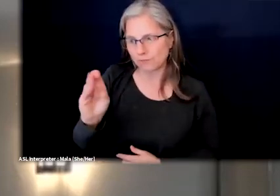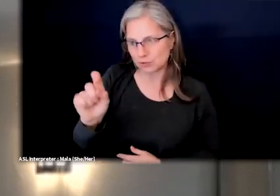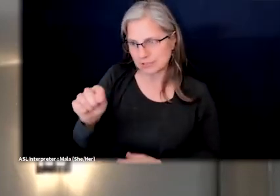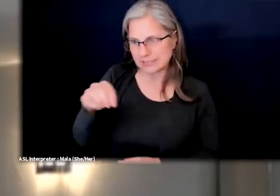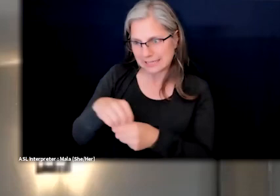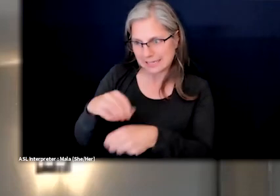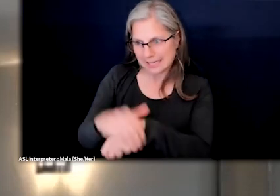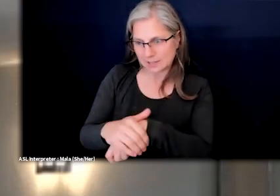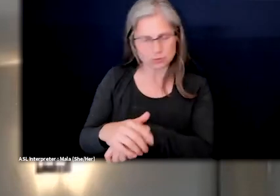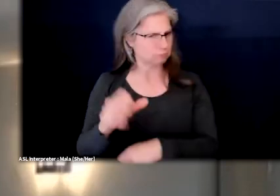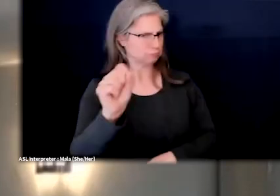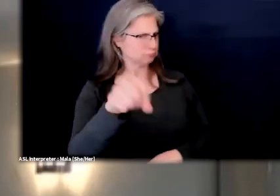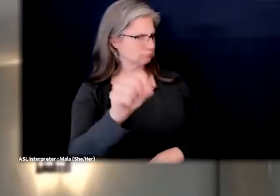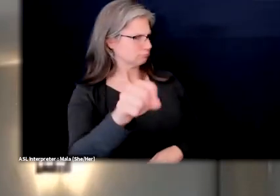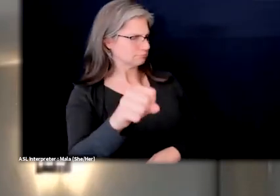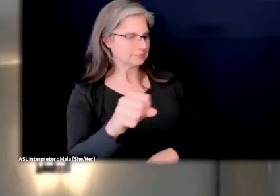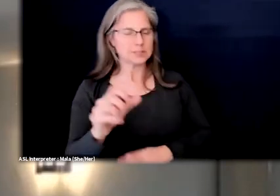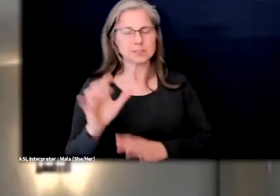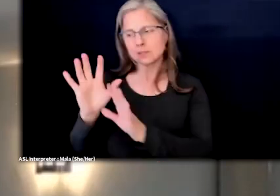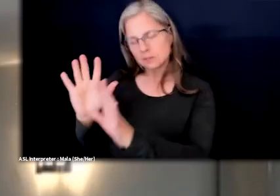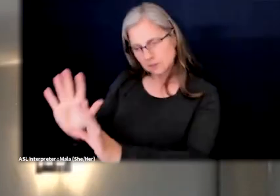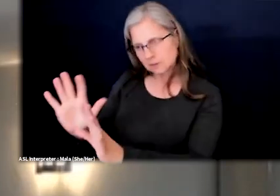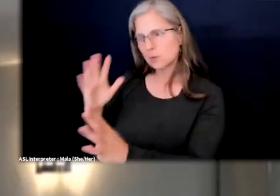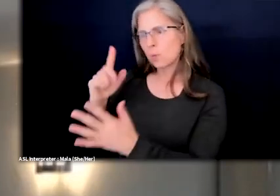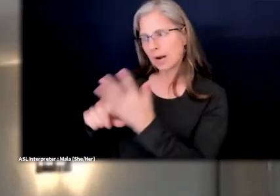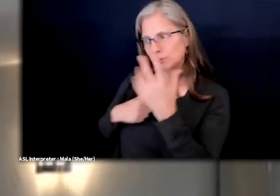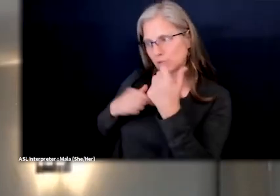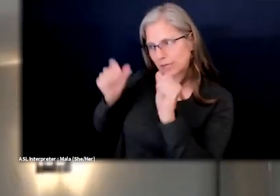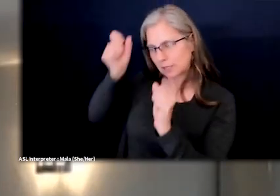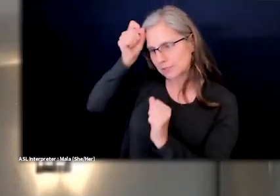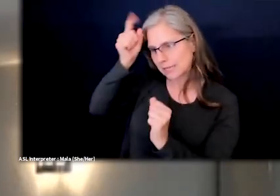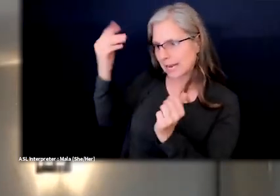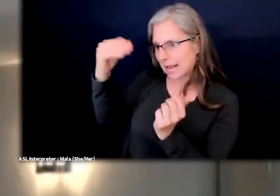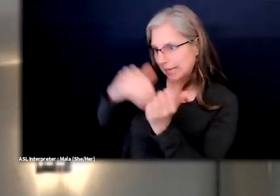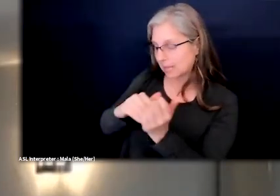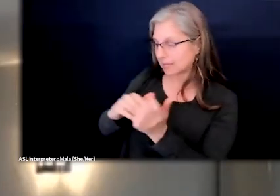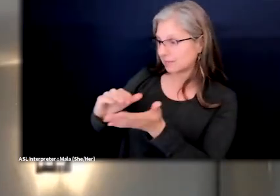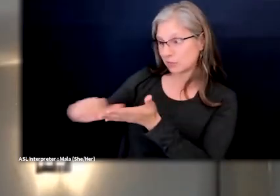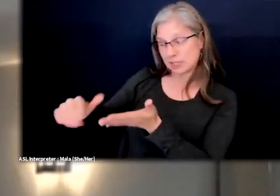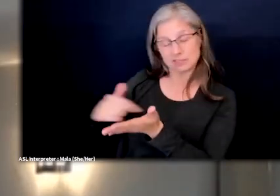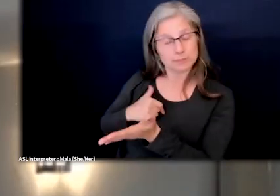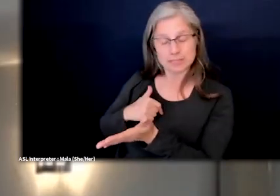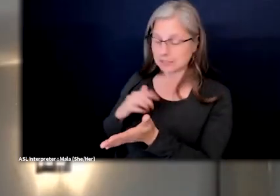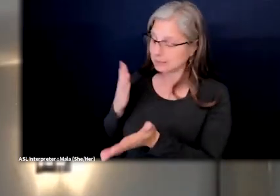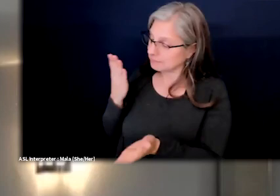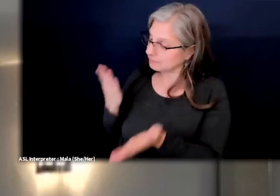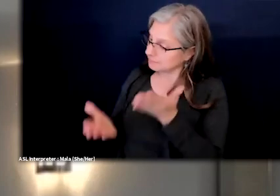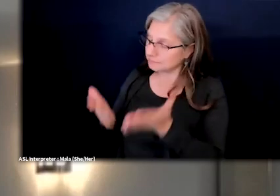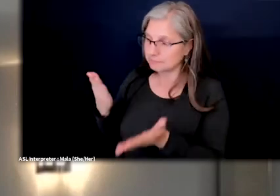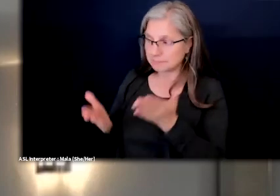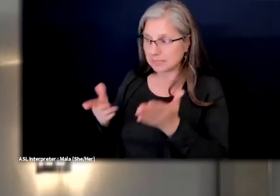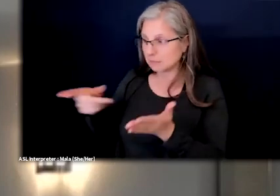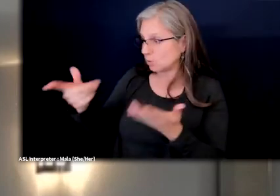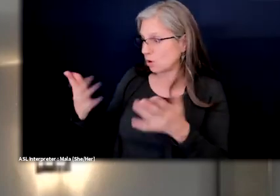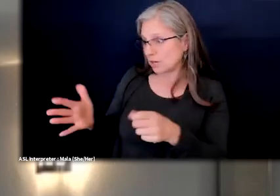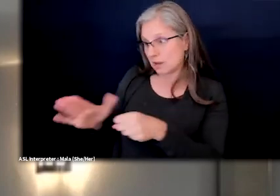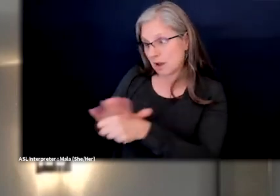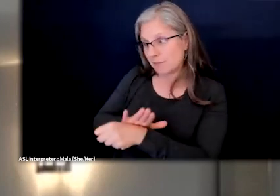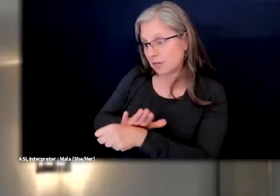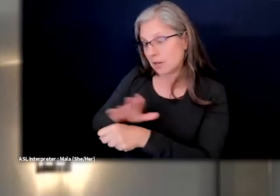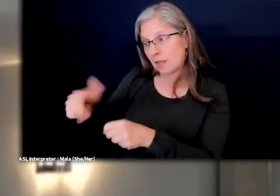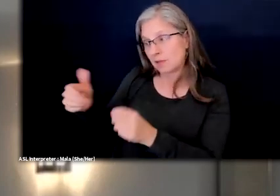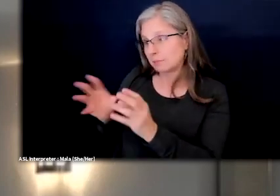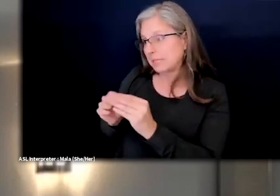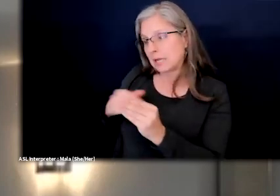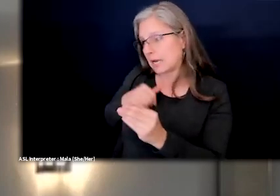well. Absolutely. So Absolutely. What I'm trying to understand, and again, forgive me because it's maybe you already covered this at other meetings